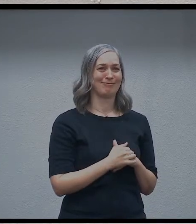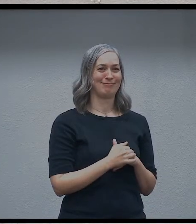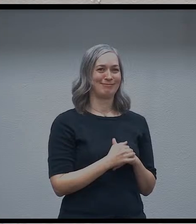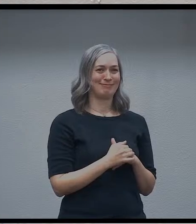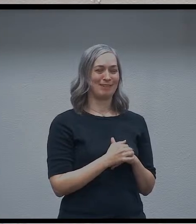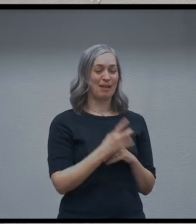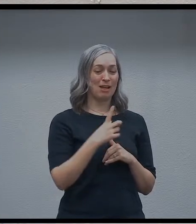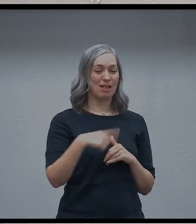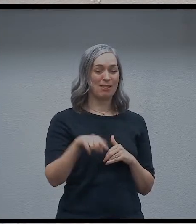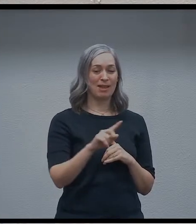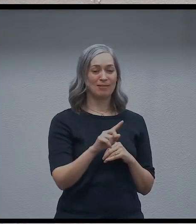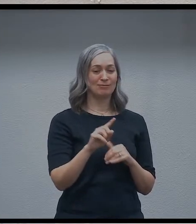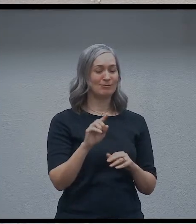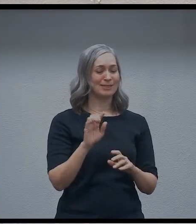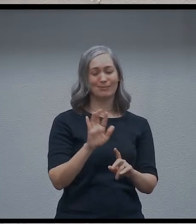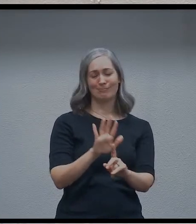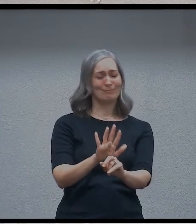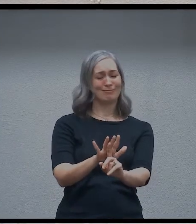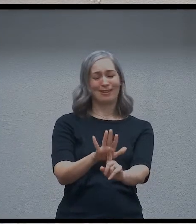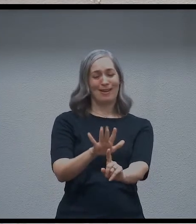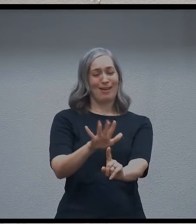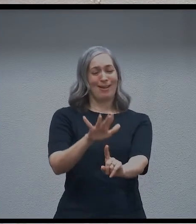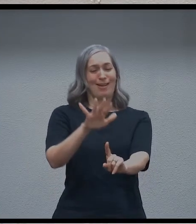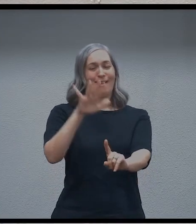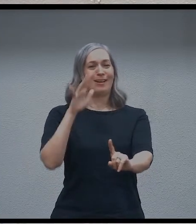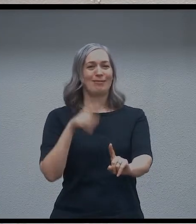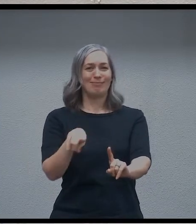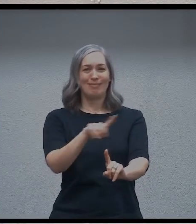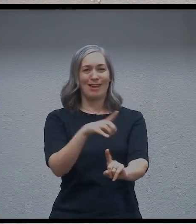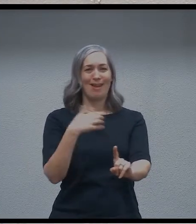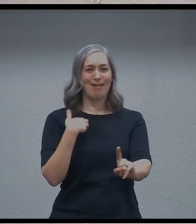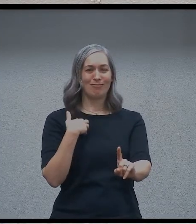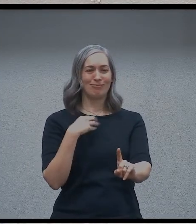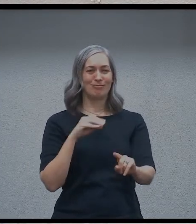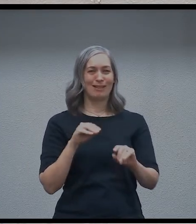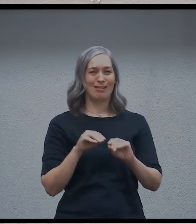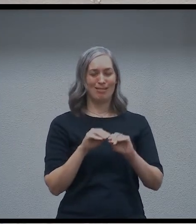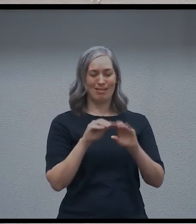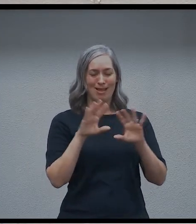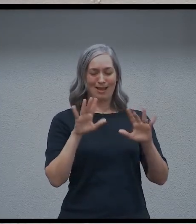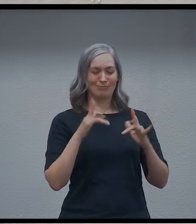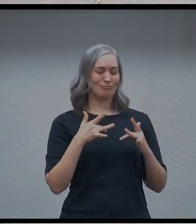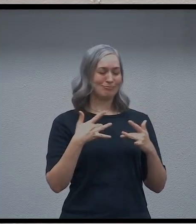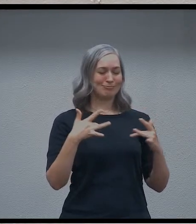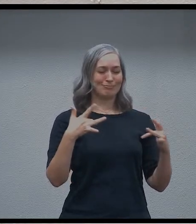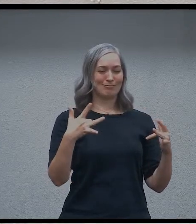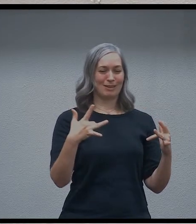They shine with a light that is so bright, it is blinding.